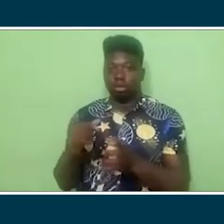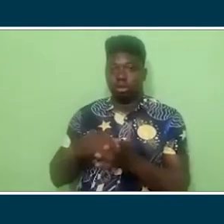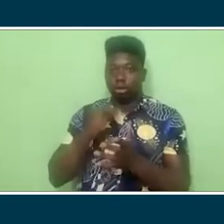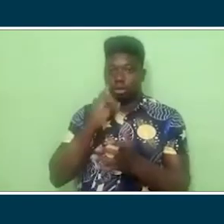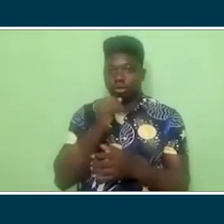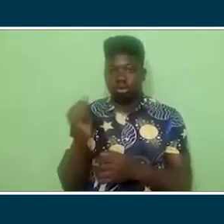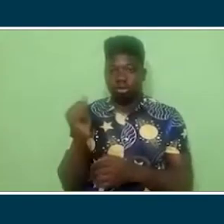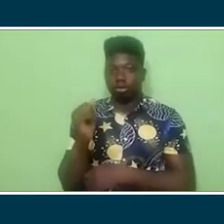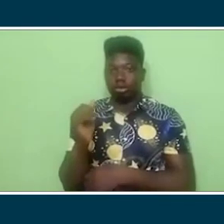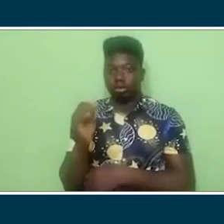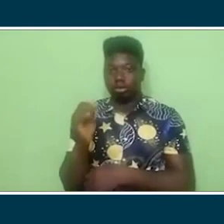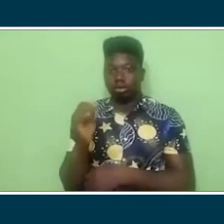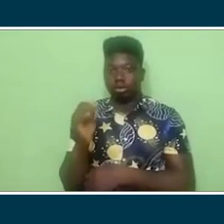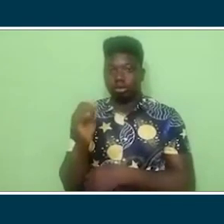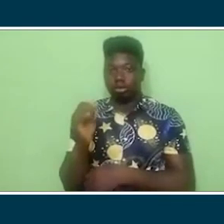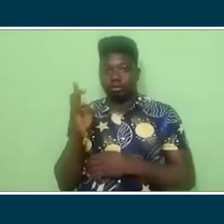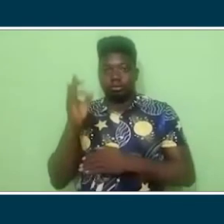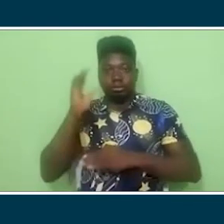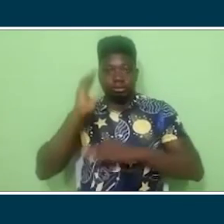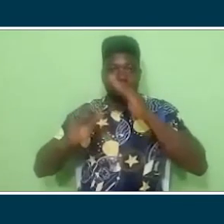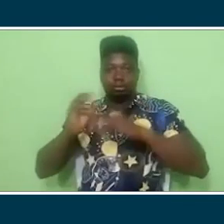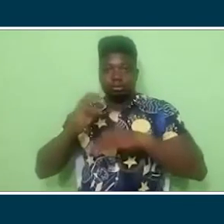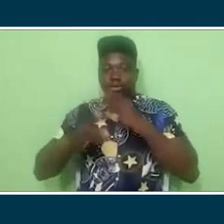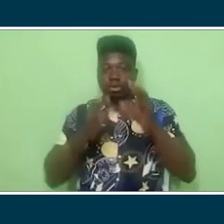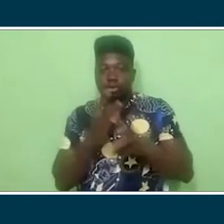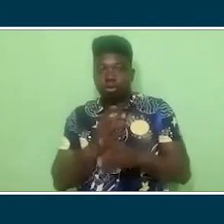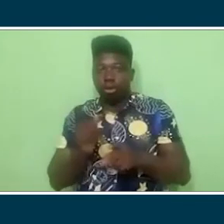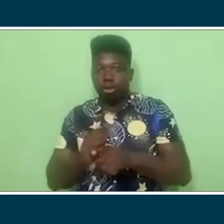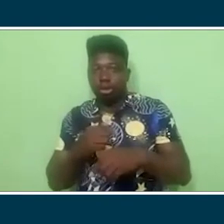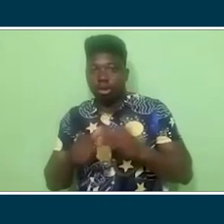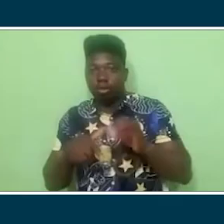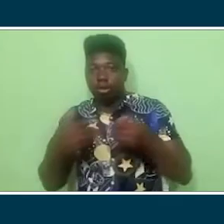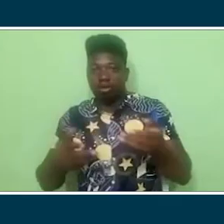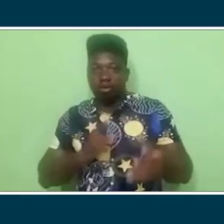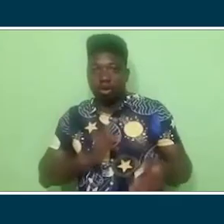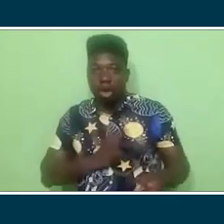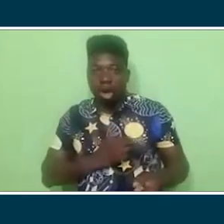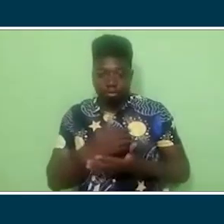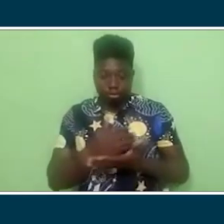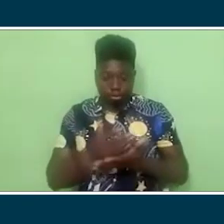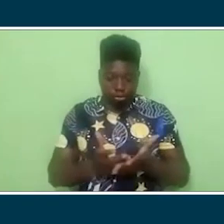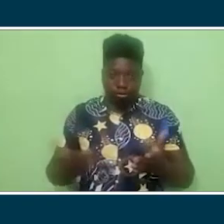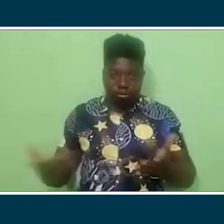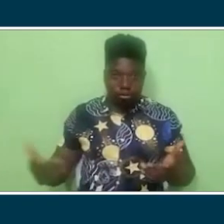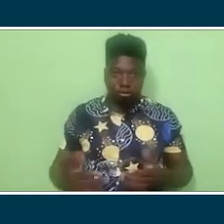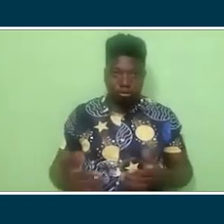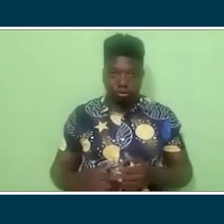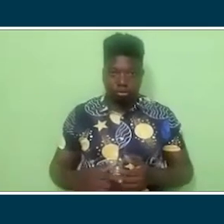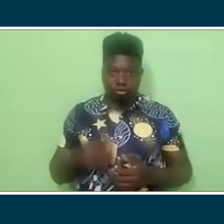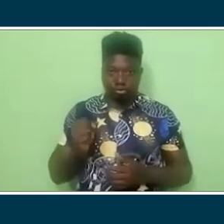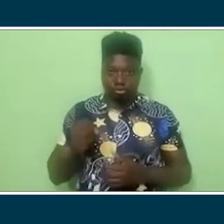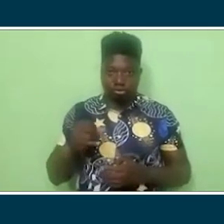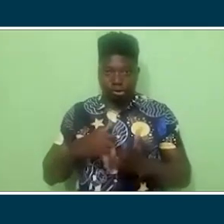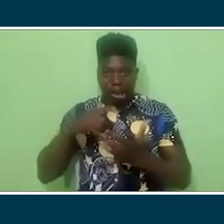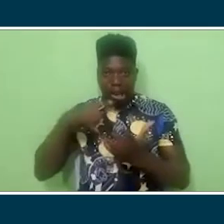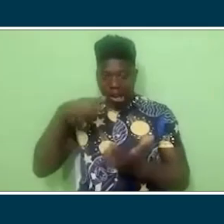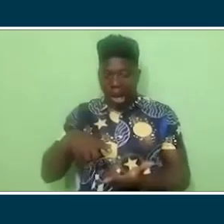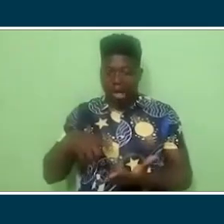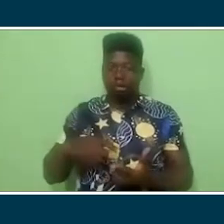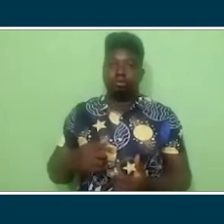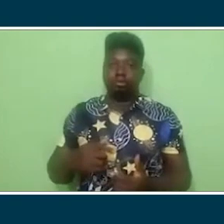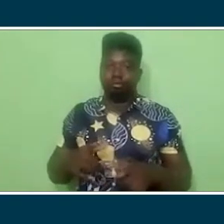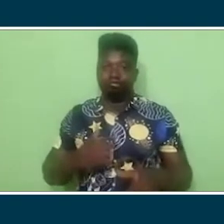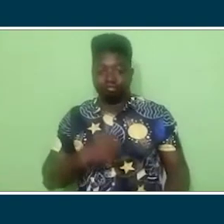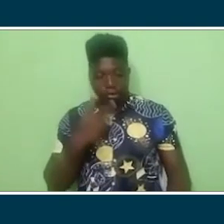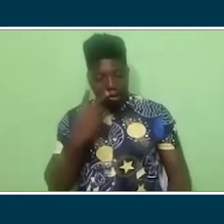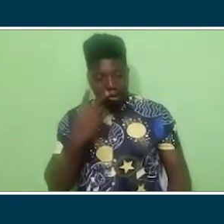us something else to connect to so that it's less easy